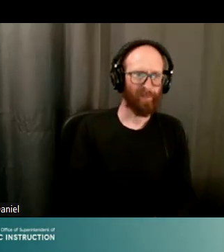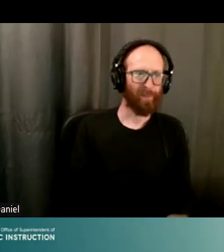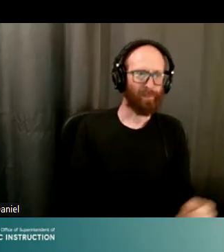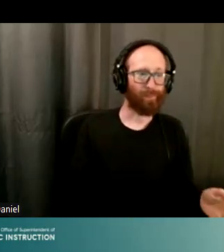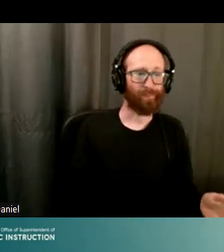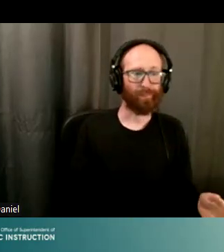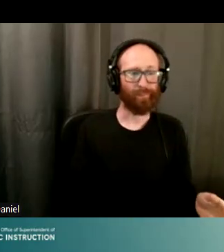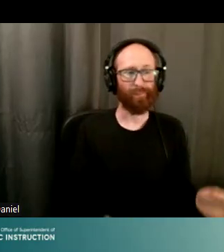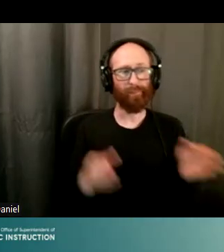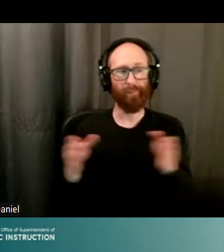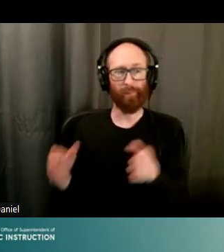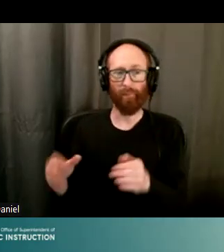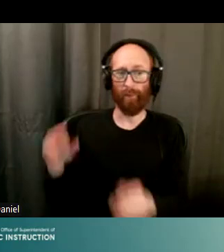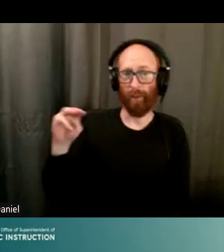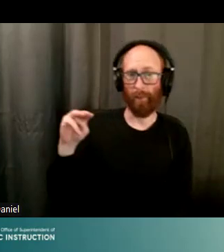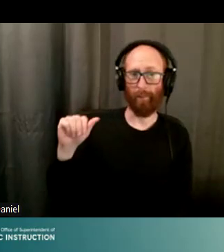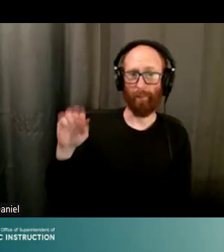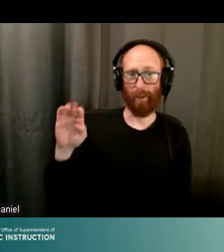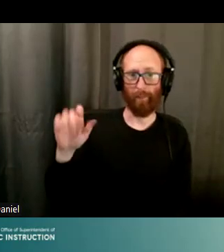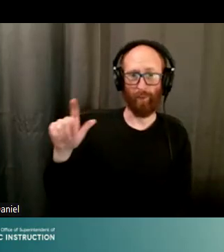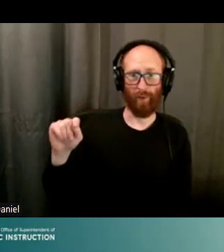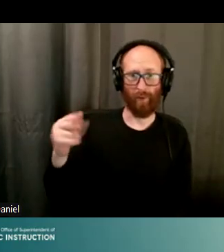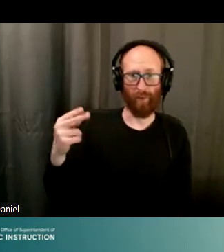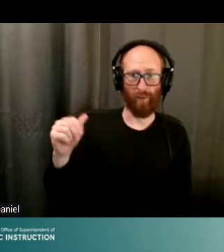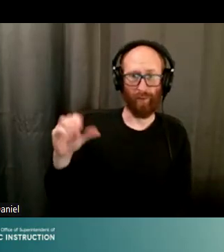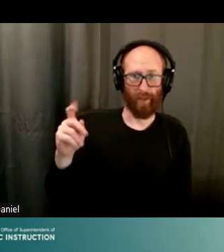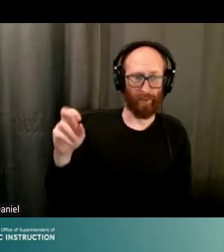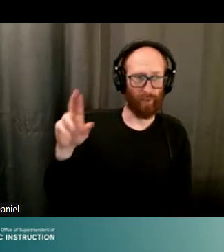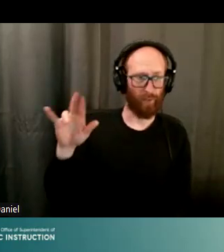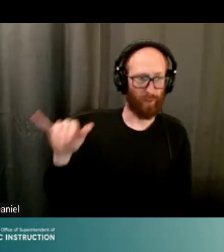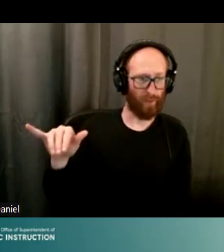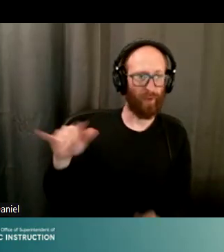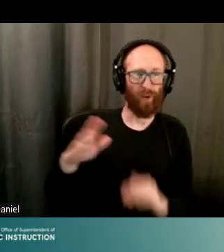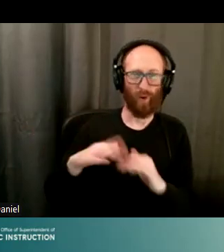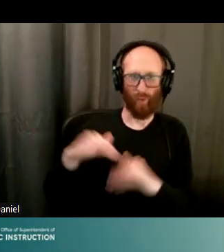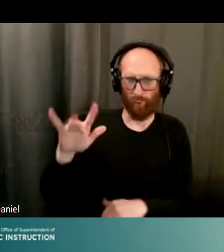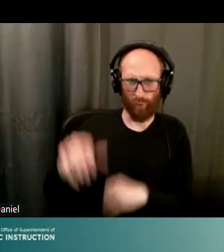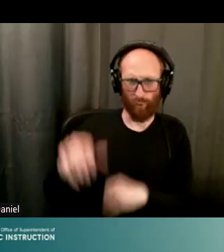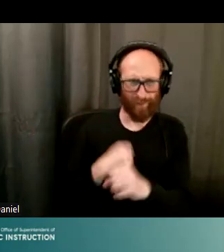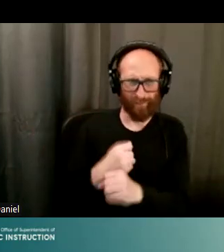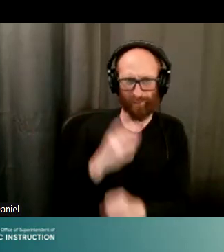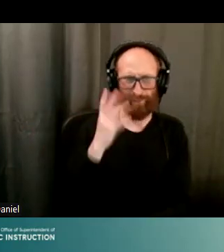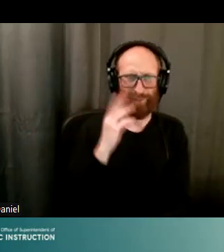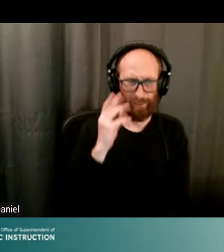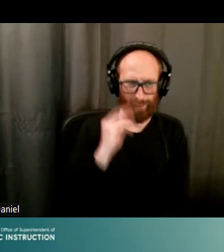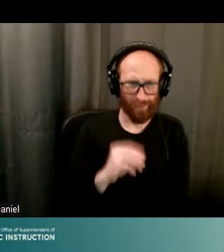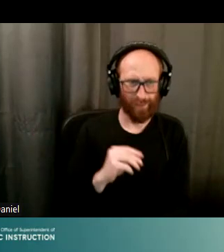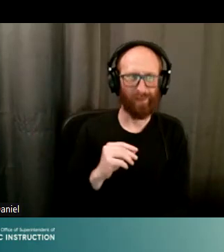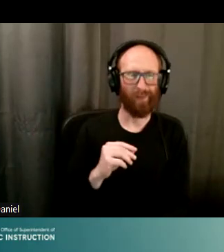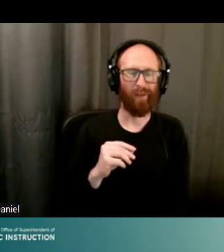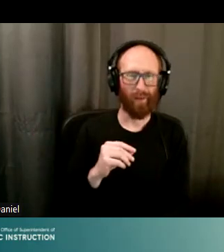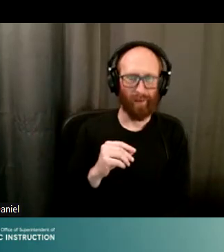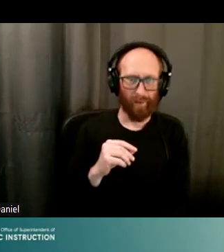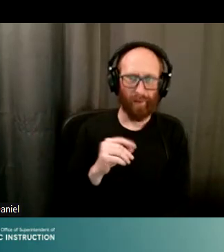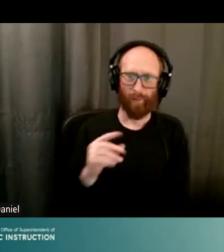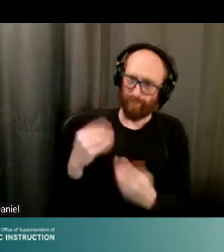Alongside Renee, we have Mabel Thackeray, and has over 25 years of experience providing much needed